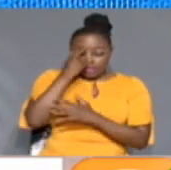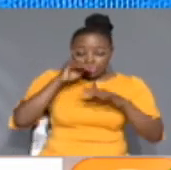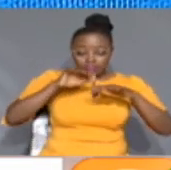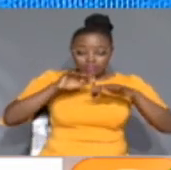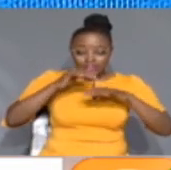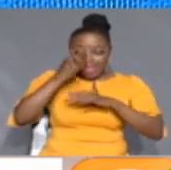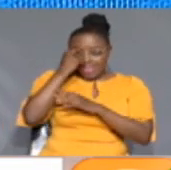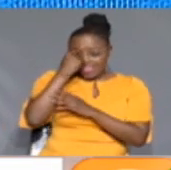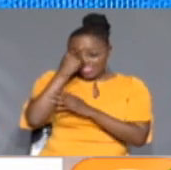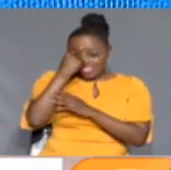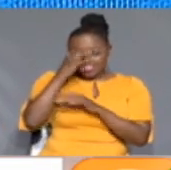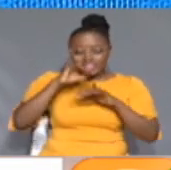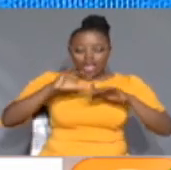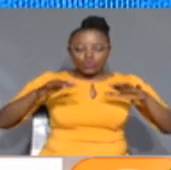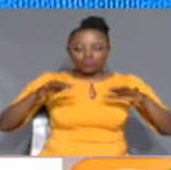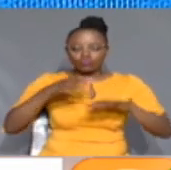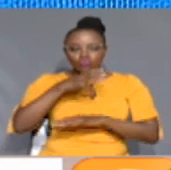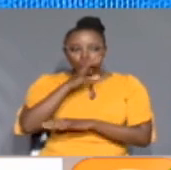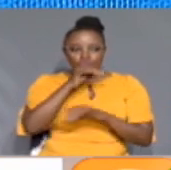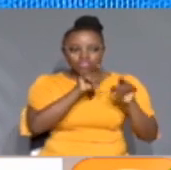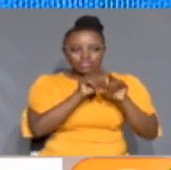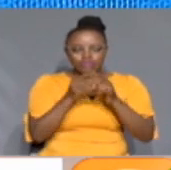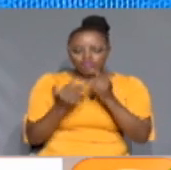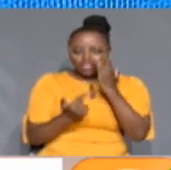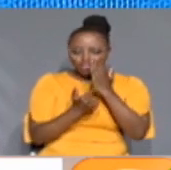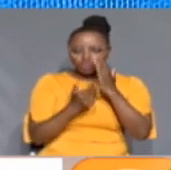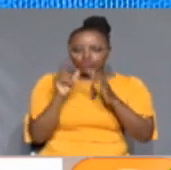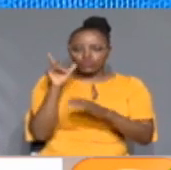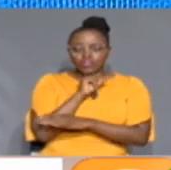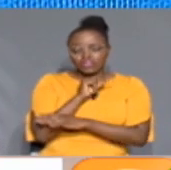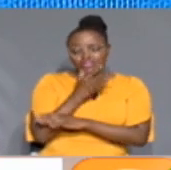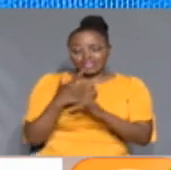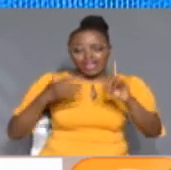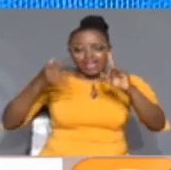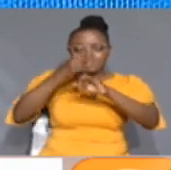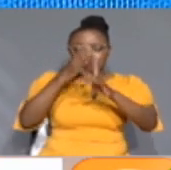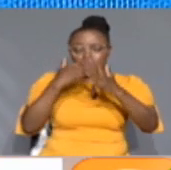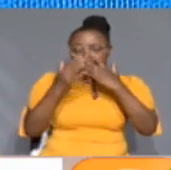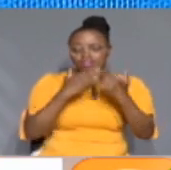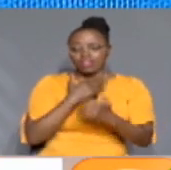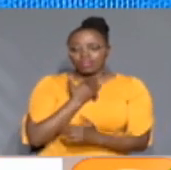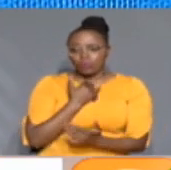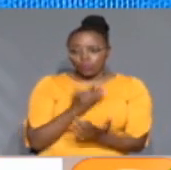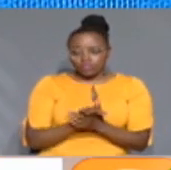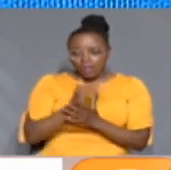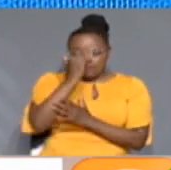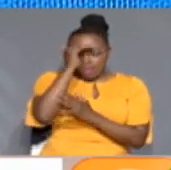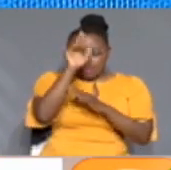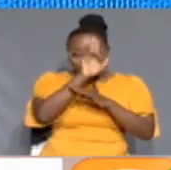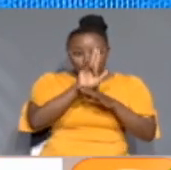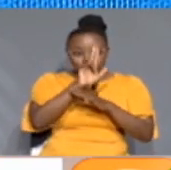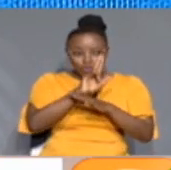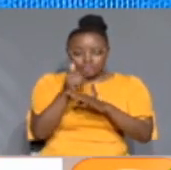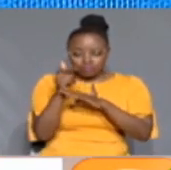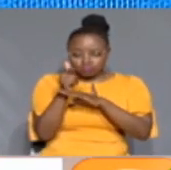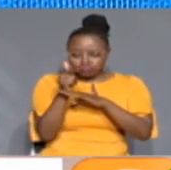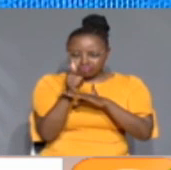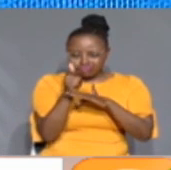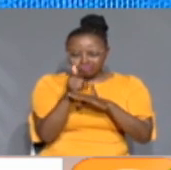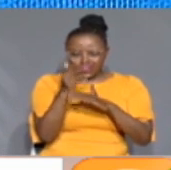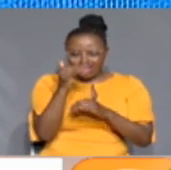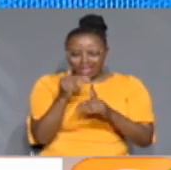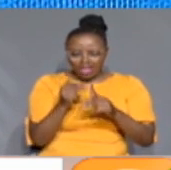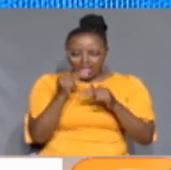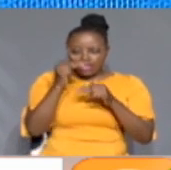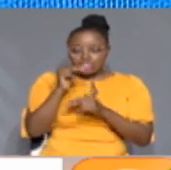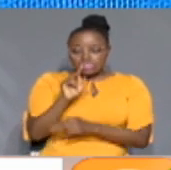has now resorted to technology to complete their mission. The team will from Monday make use of high-resolution cameras that